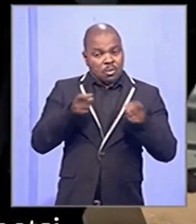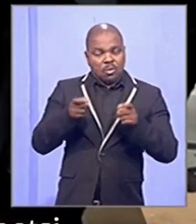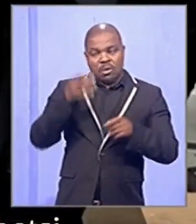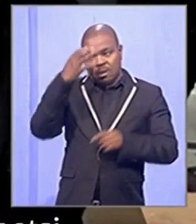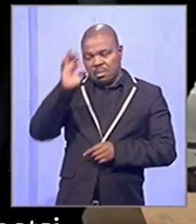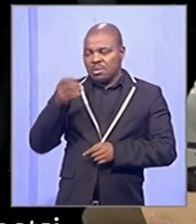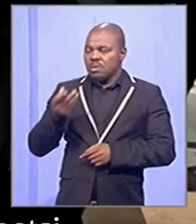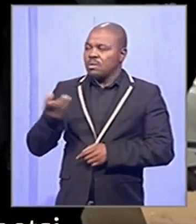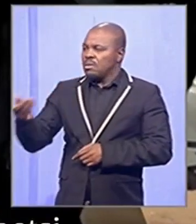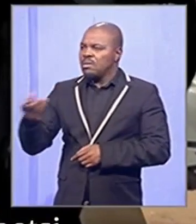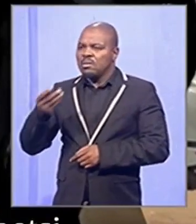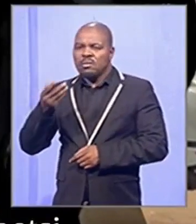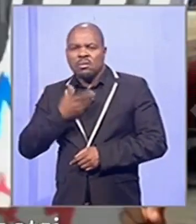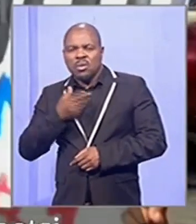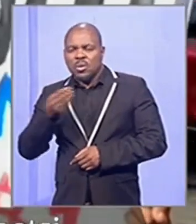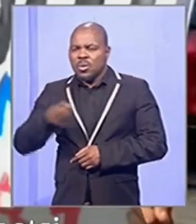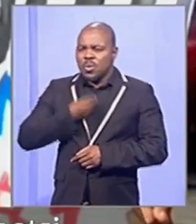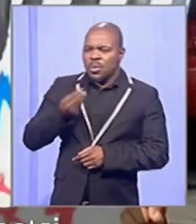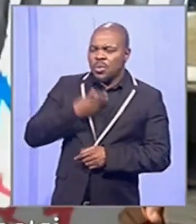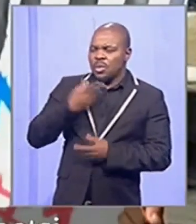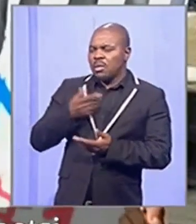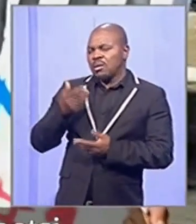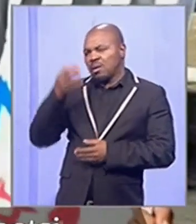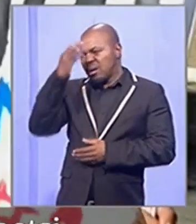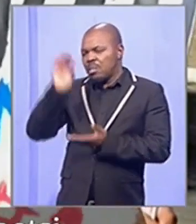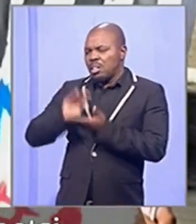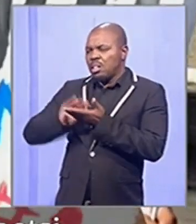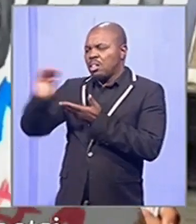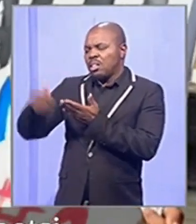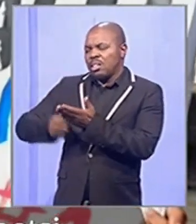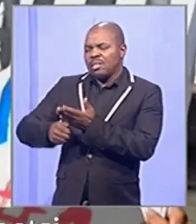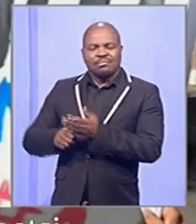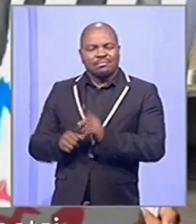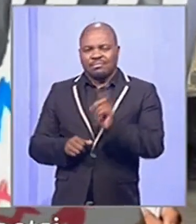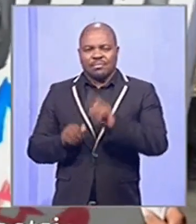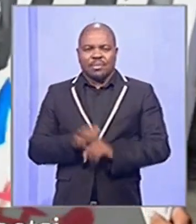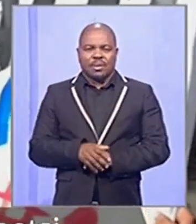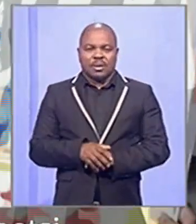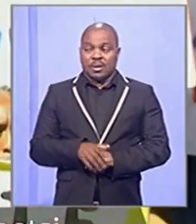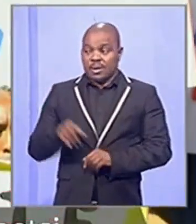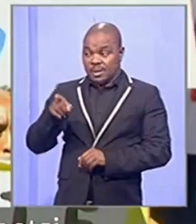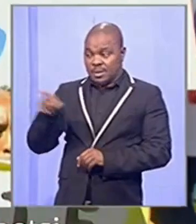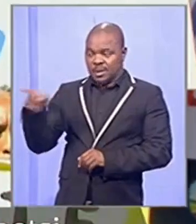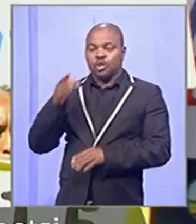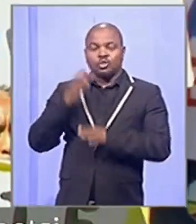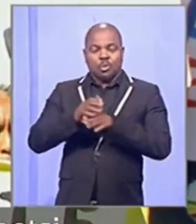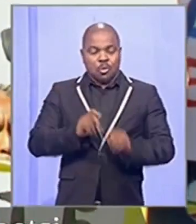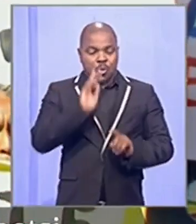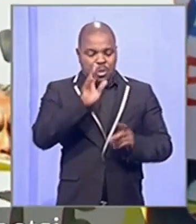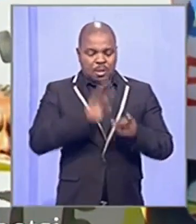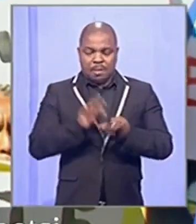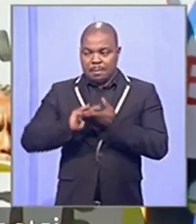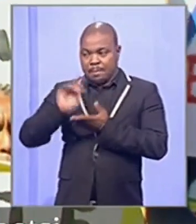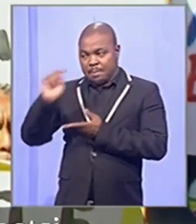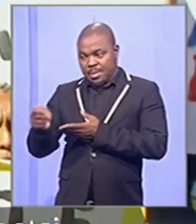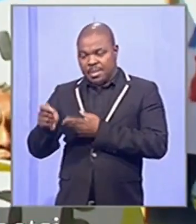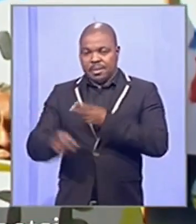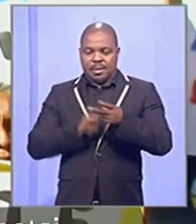ladder. DA e re tlasa puso ya yona batjha ba keke ba phela ka meputso e tlase kapa dimpho ho tswa ho